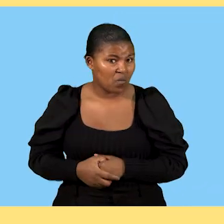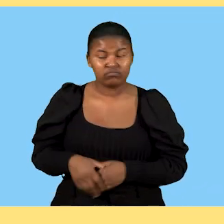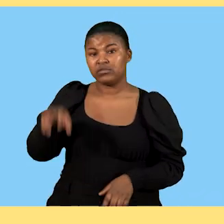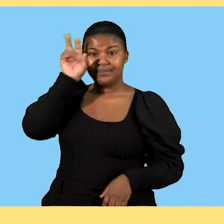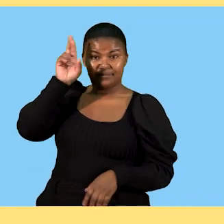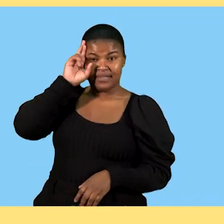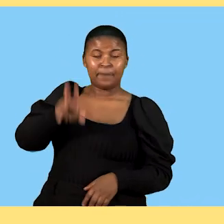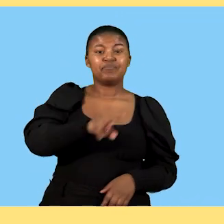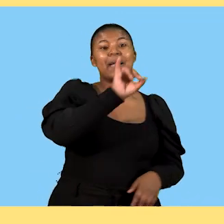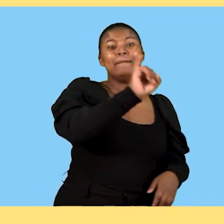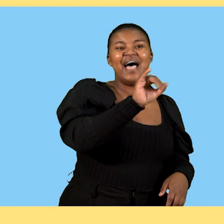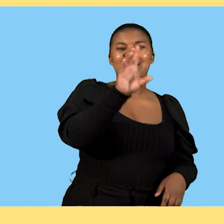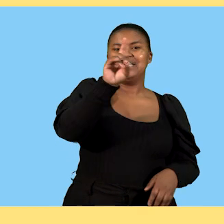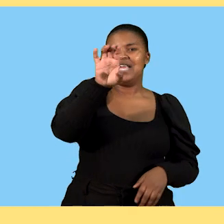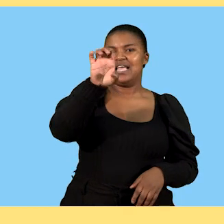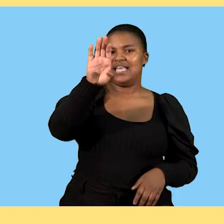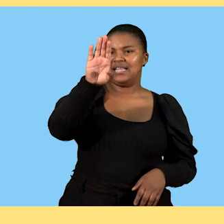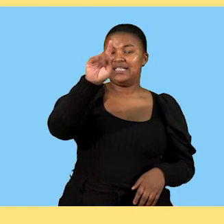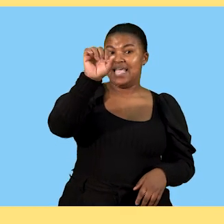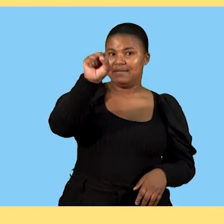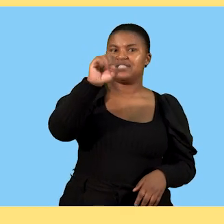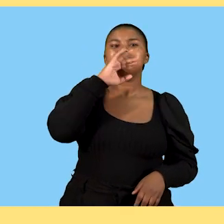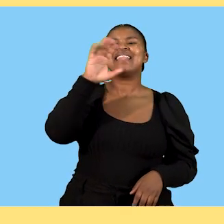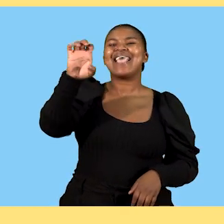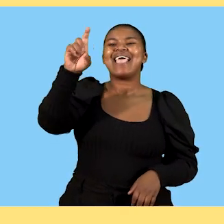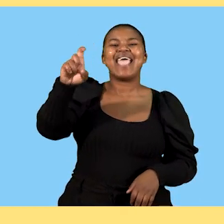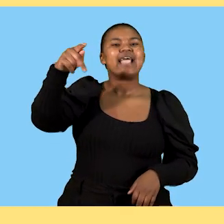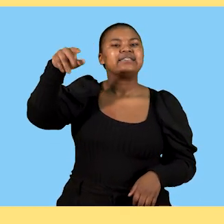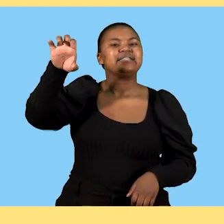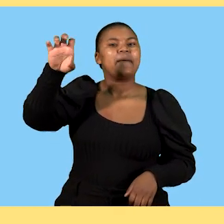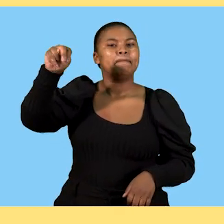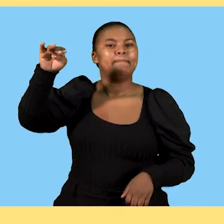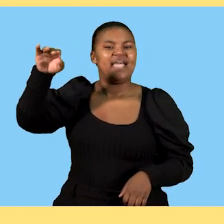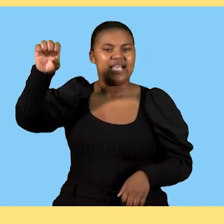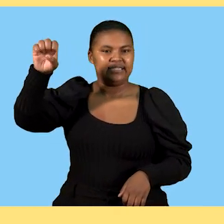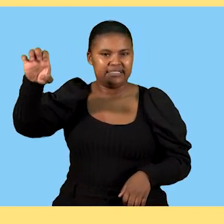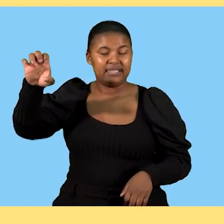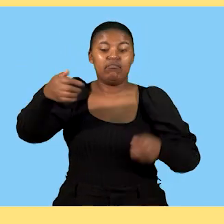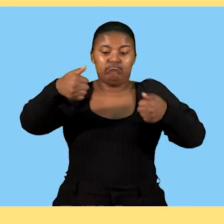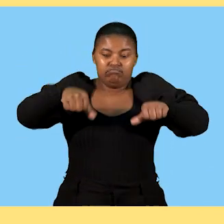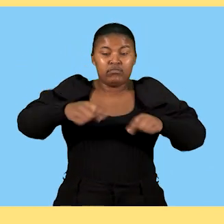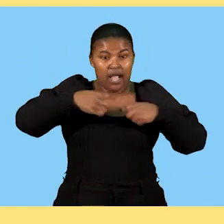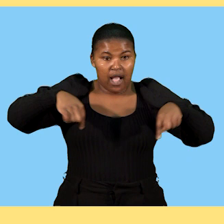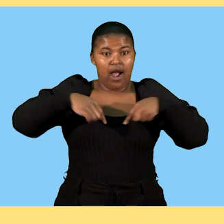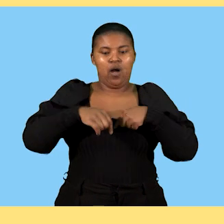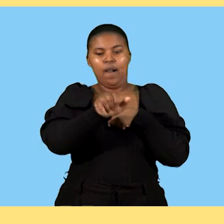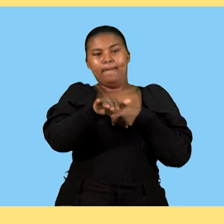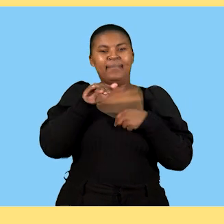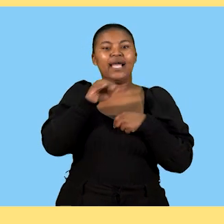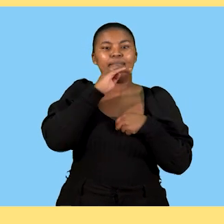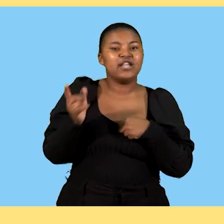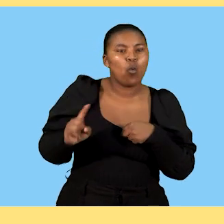debts is an expense. Therefore, it will increase on the debit side. And our bank is an asset, it will also